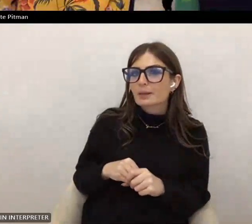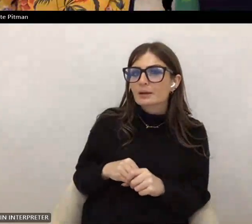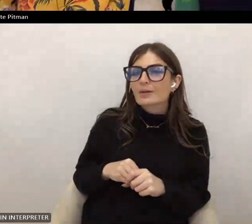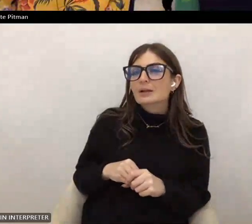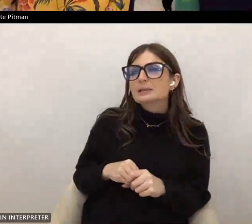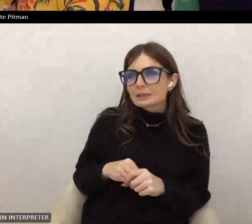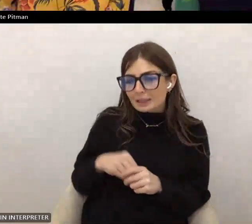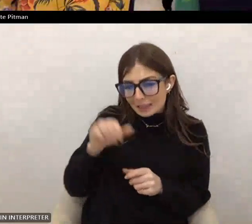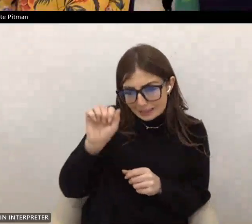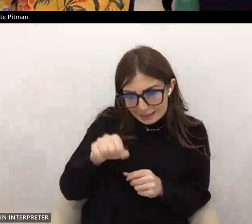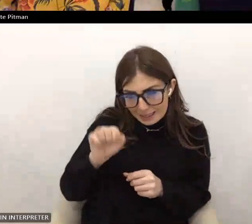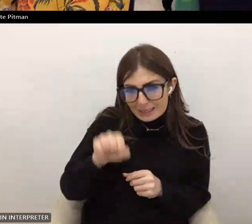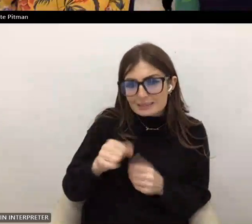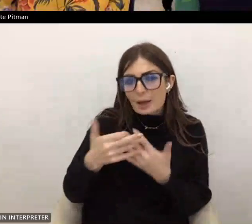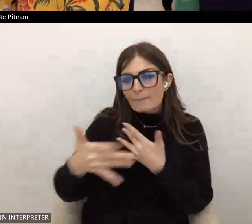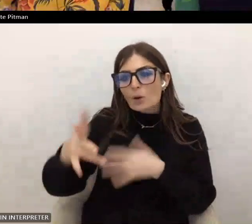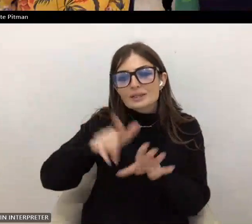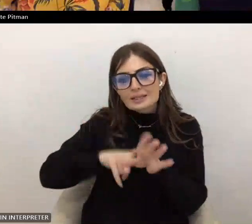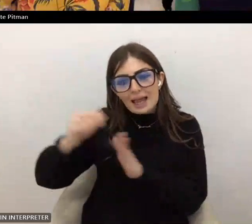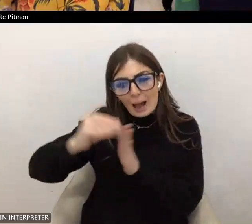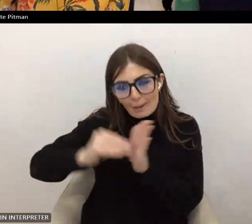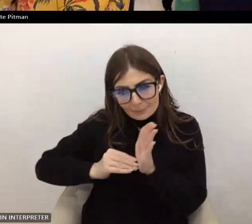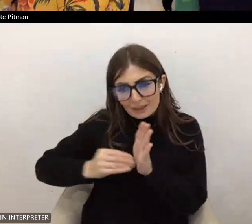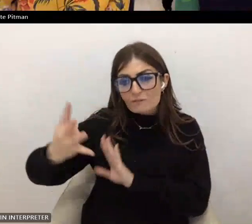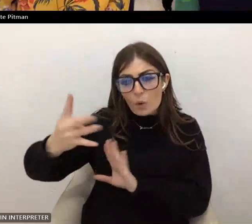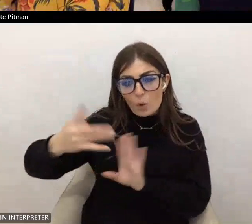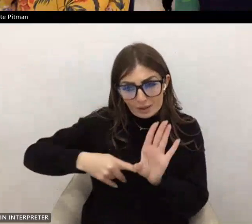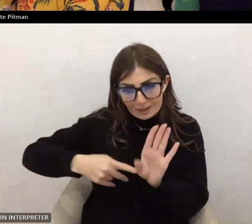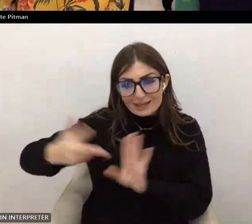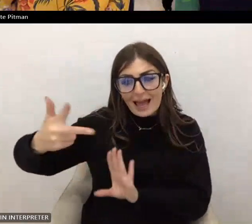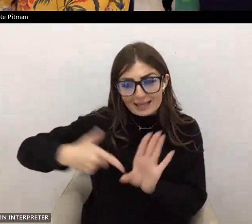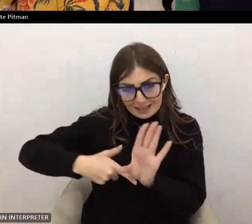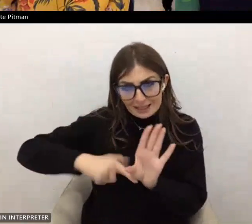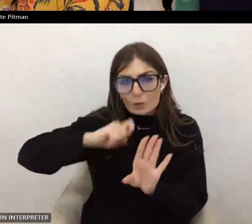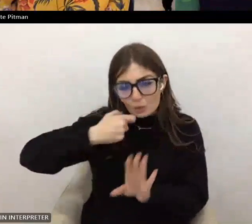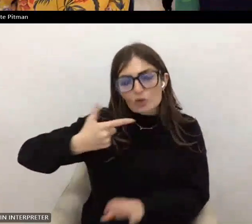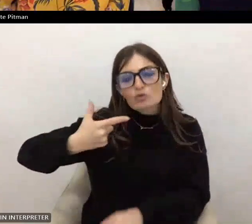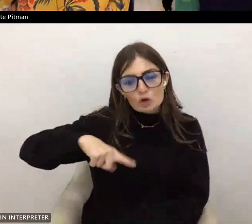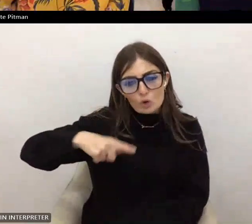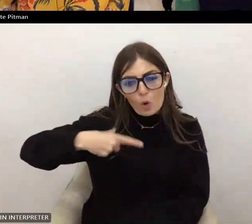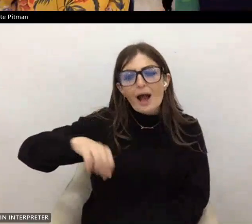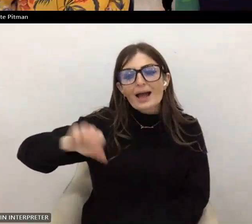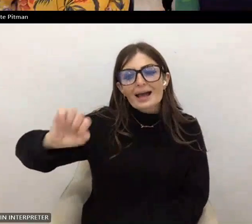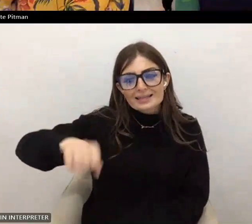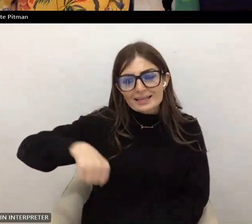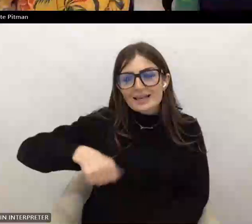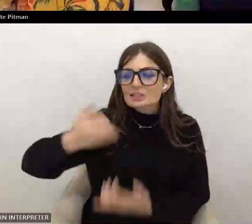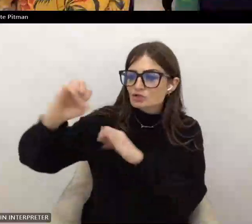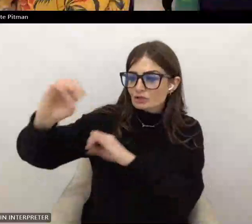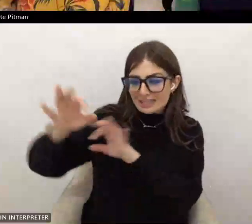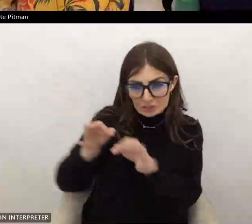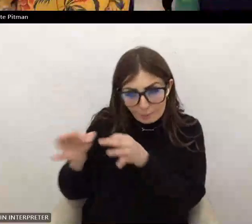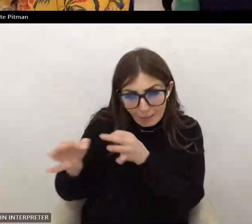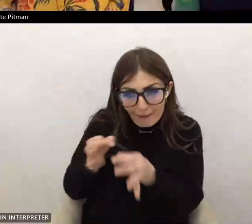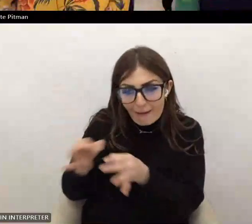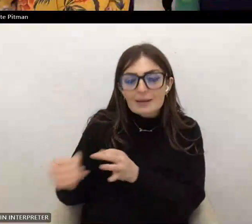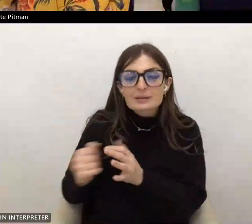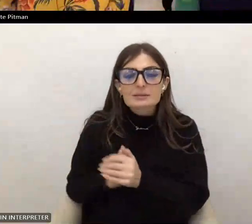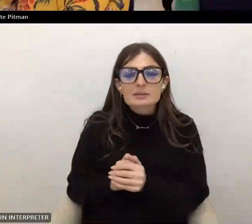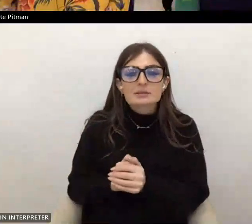Yes, multi-year applications for 4-year and 8-year will require strategic plans. There won't be